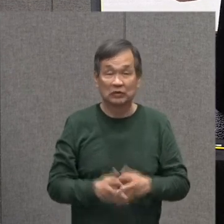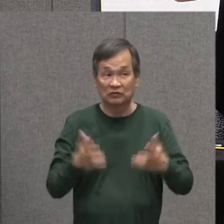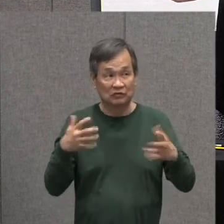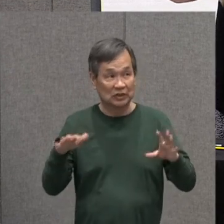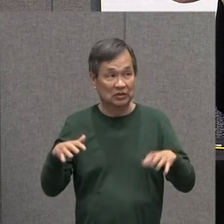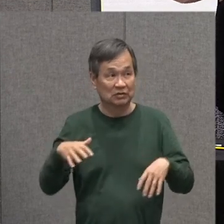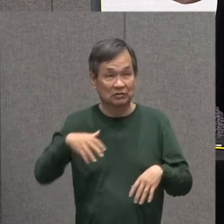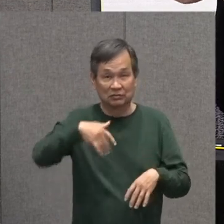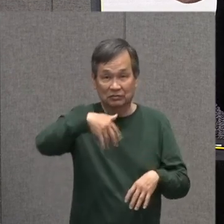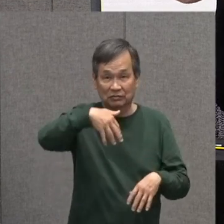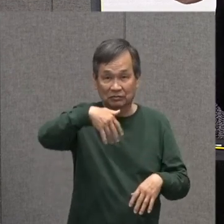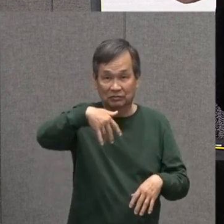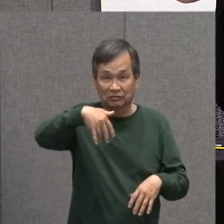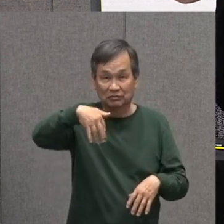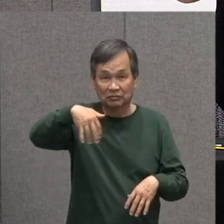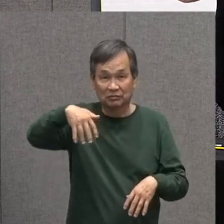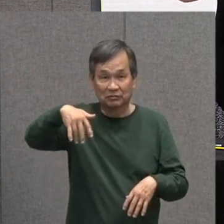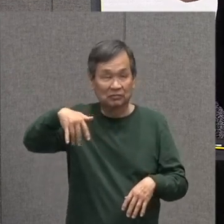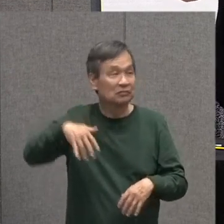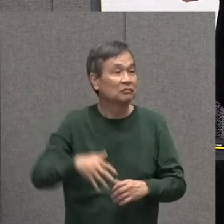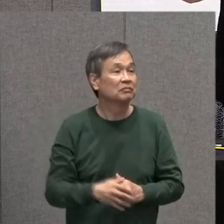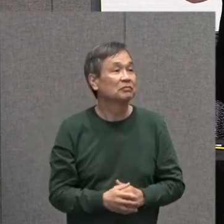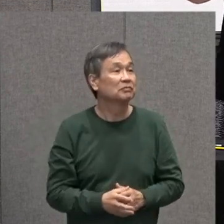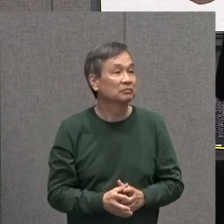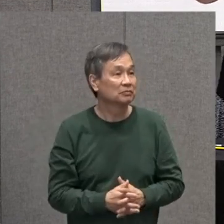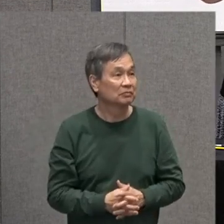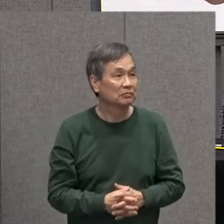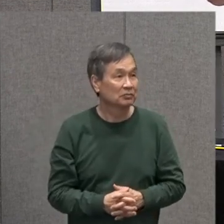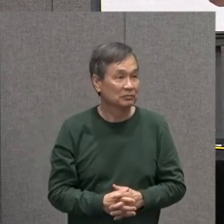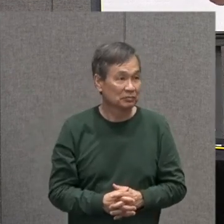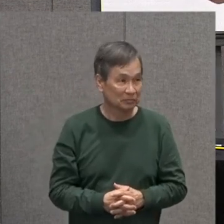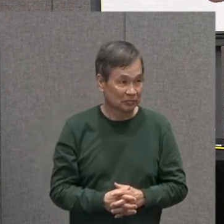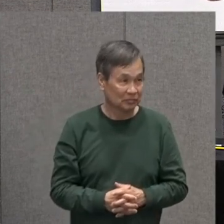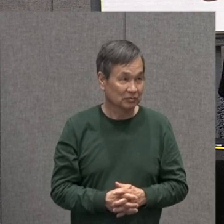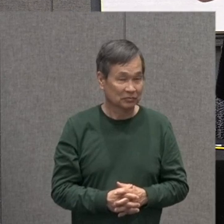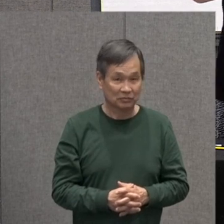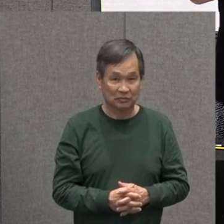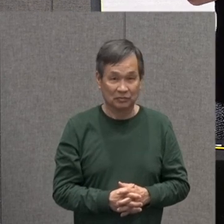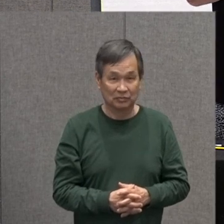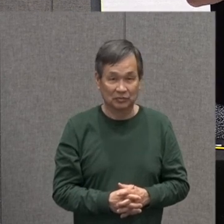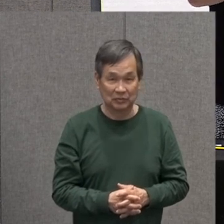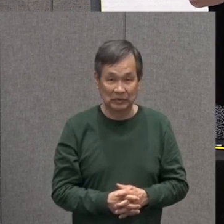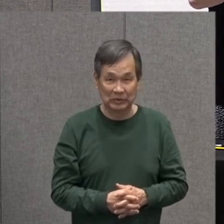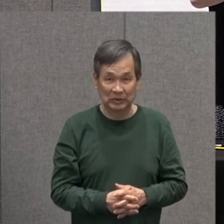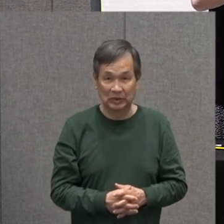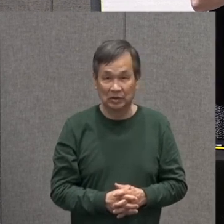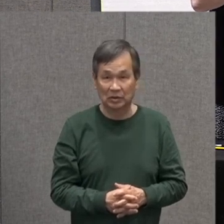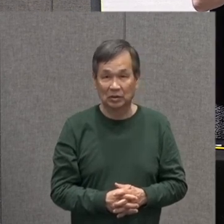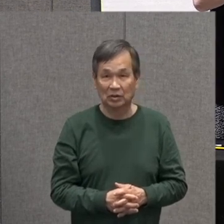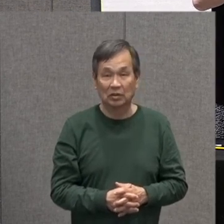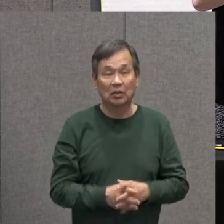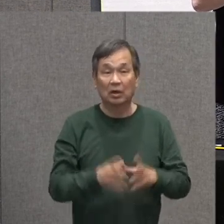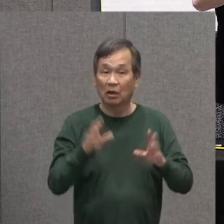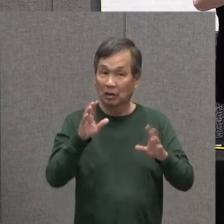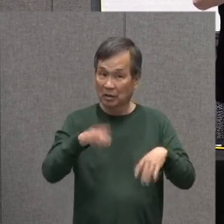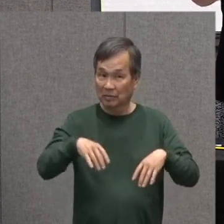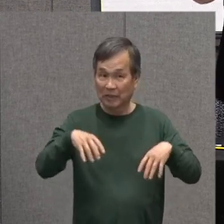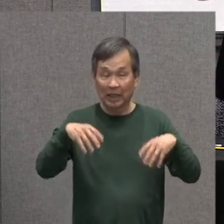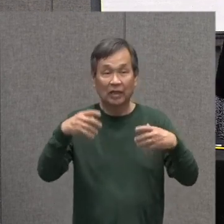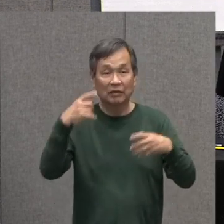done, they kind of flitter about like little fringes. Excellent if you wanted to make bangs for your